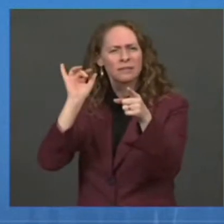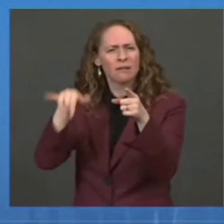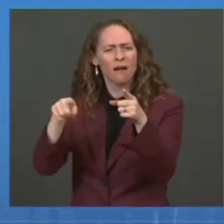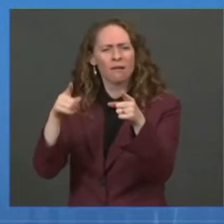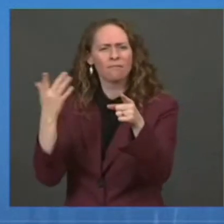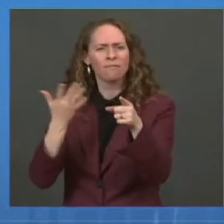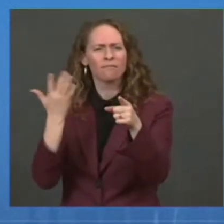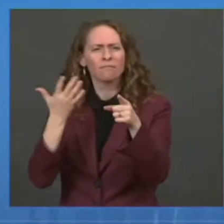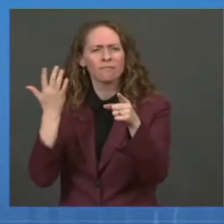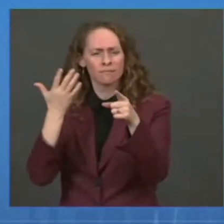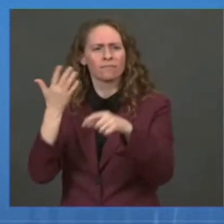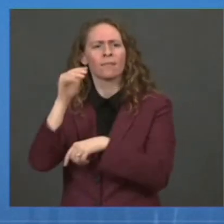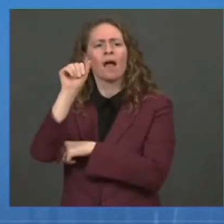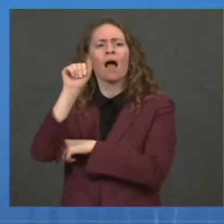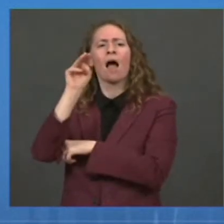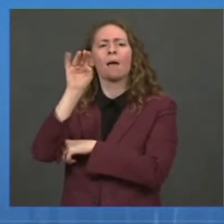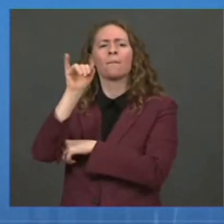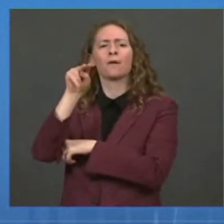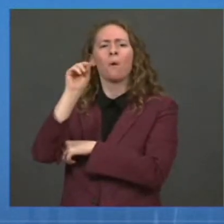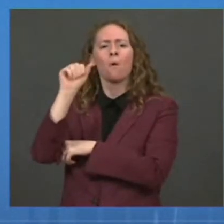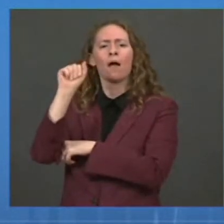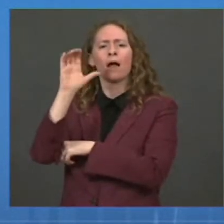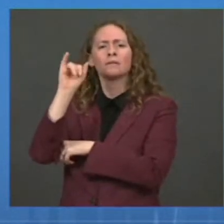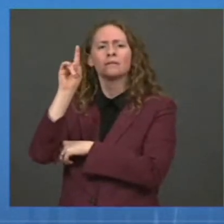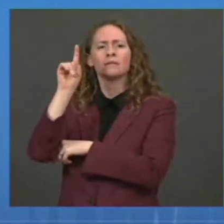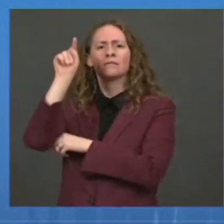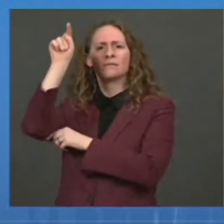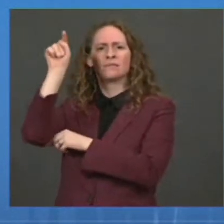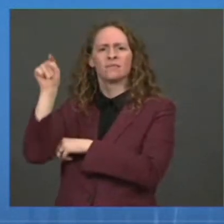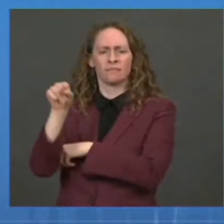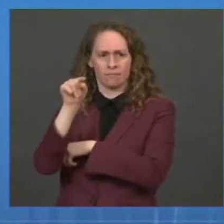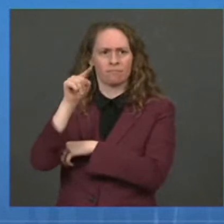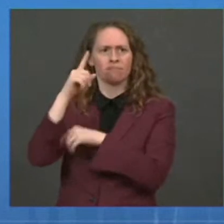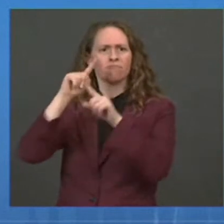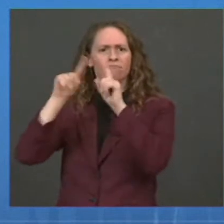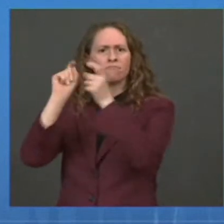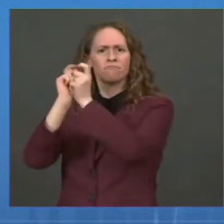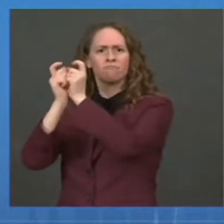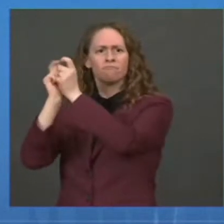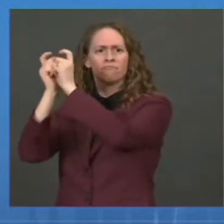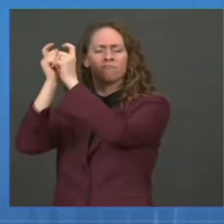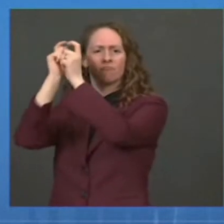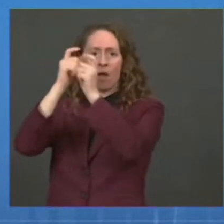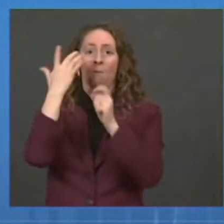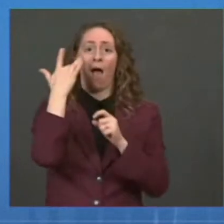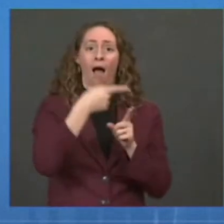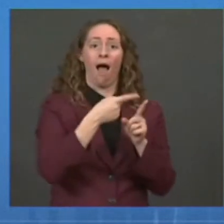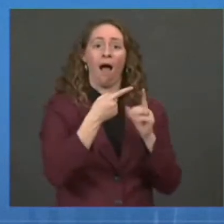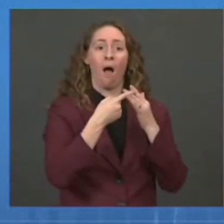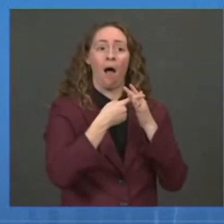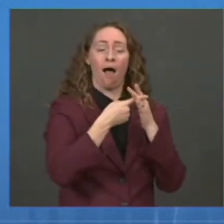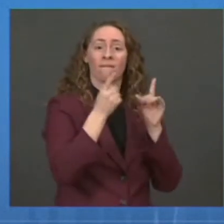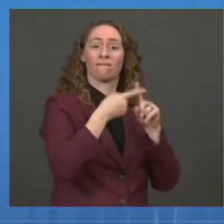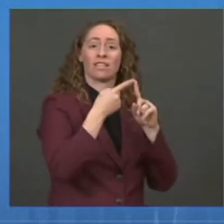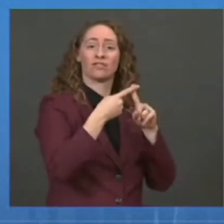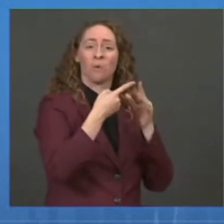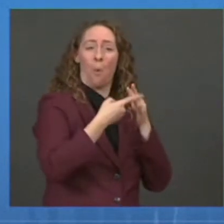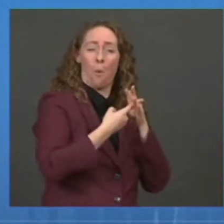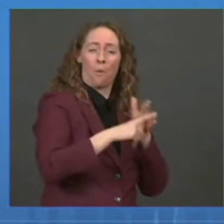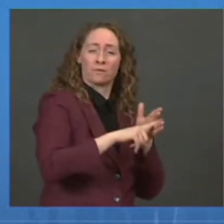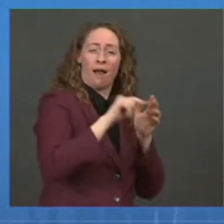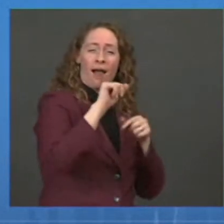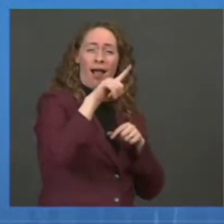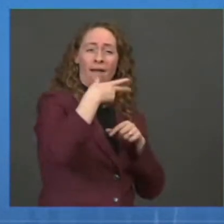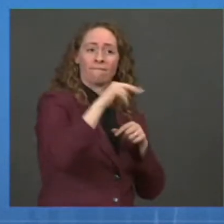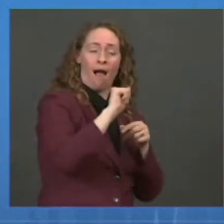mutations. And notice how many more there are on the Omicron side. So just to orient you what that